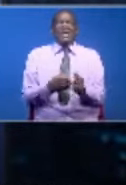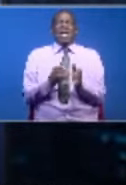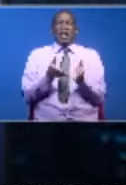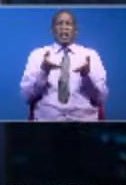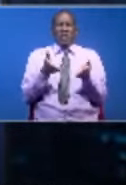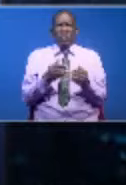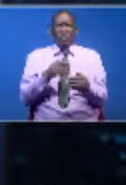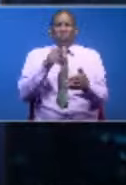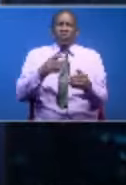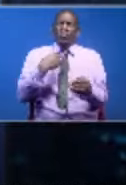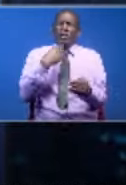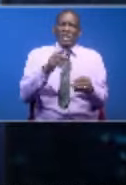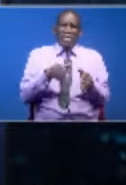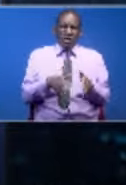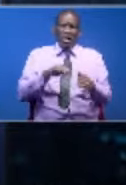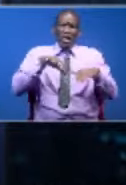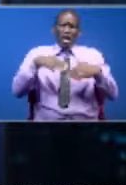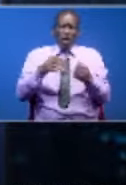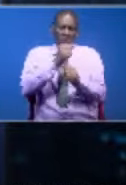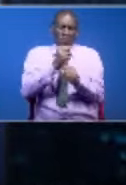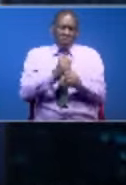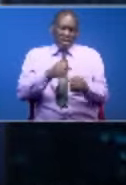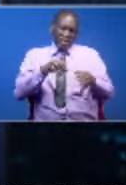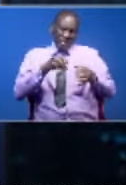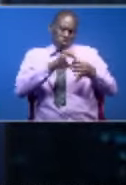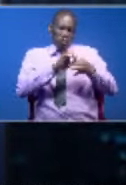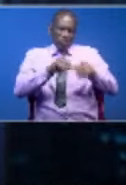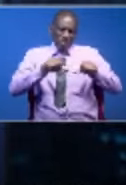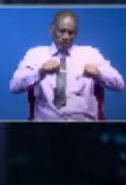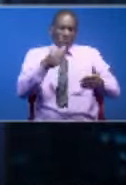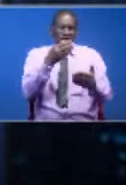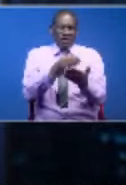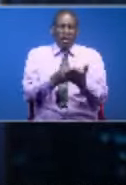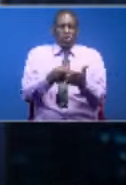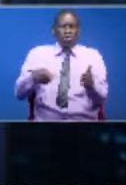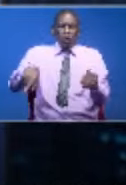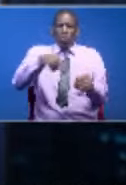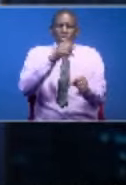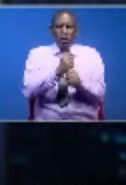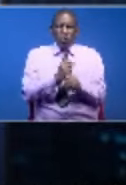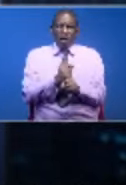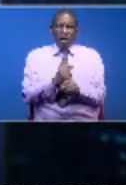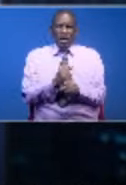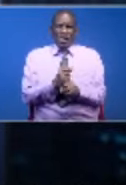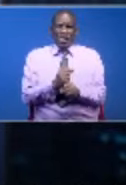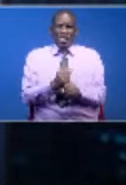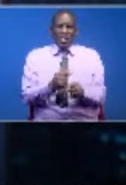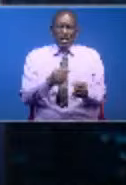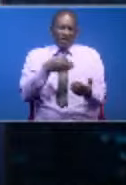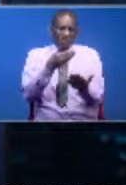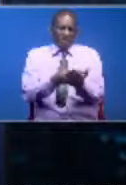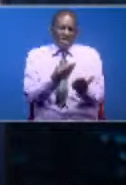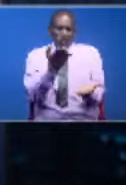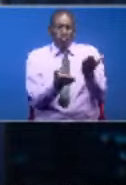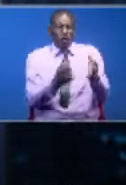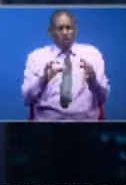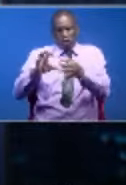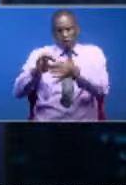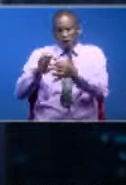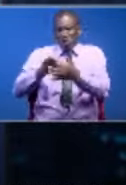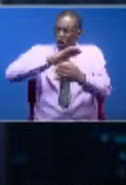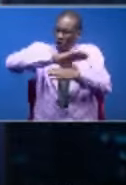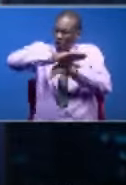what I would say in terms of how our work links to sustainable finance, we work across the entire finance value chain because all these pieces need